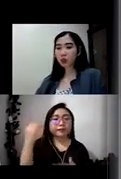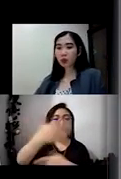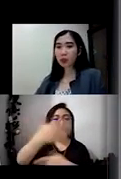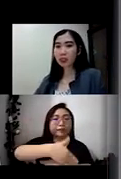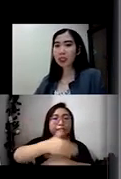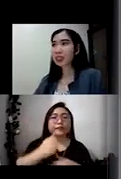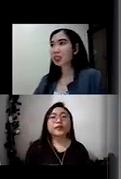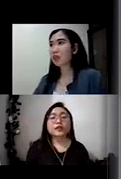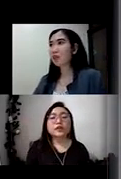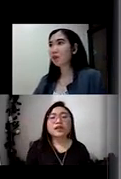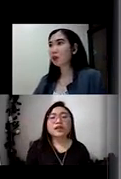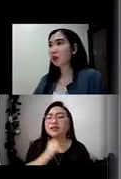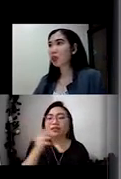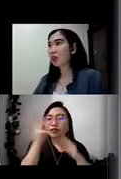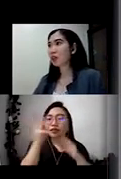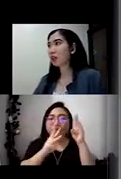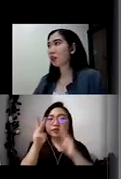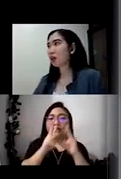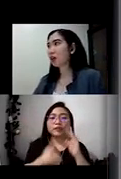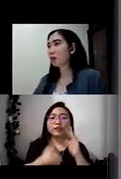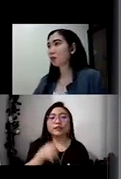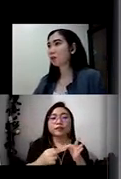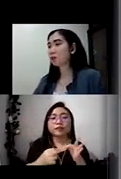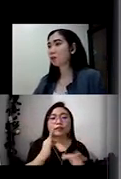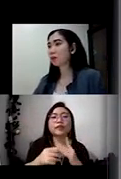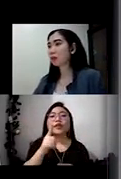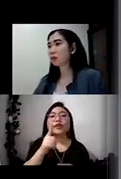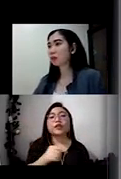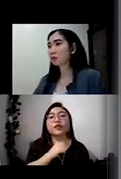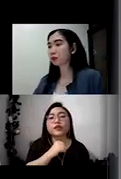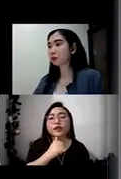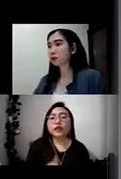So don't worry if you can't